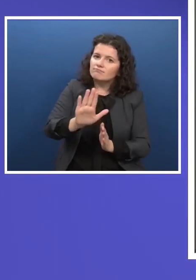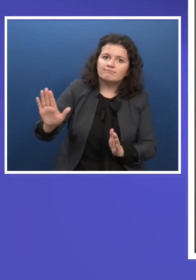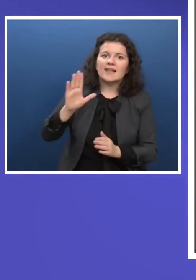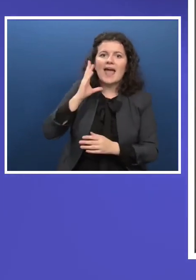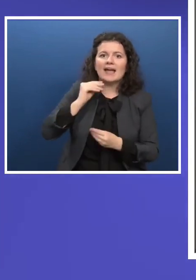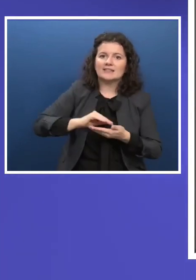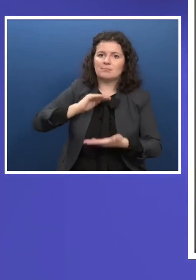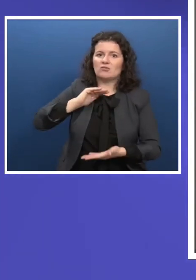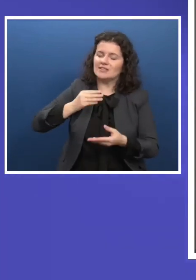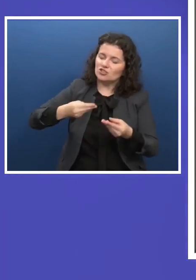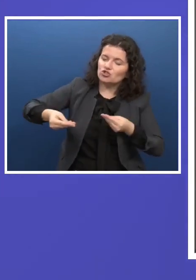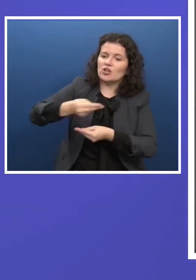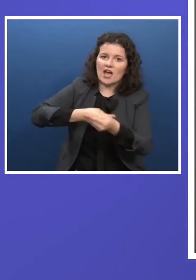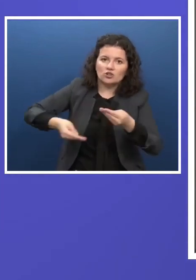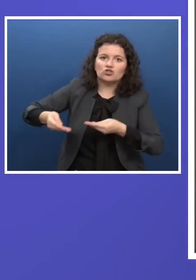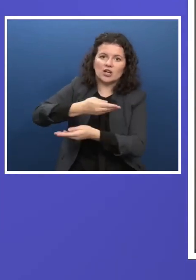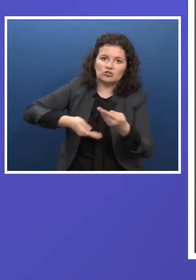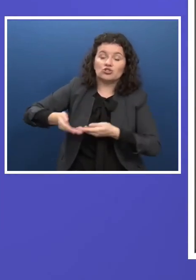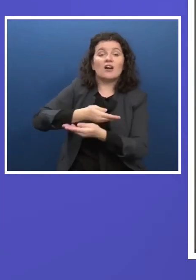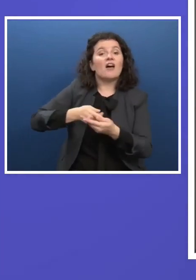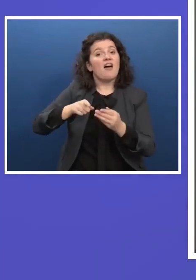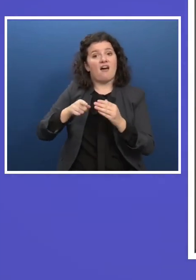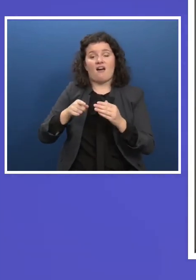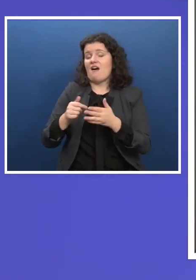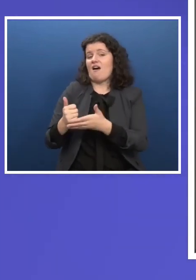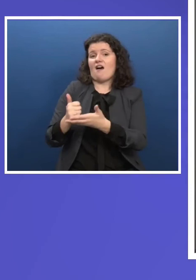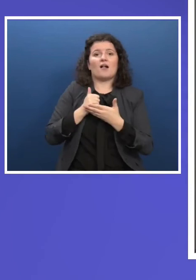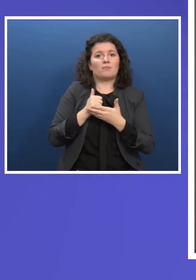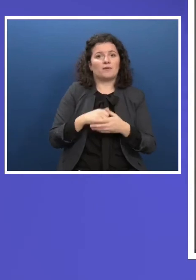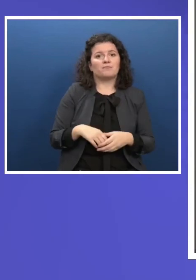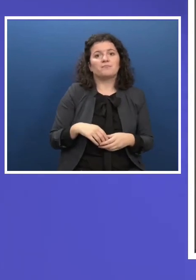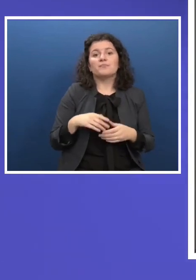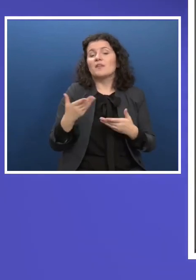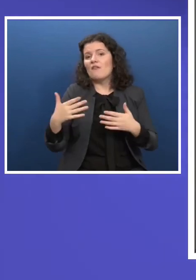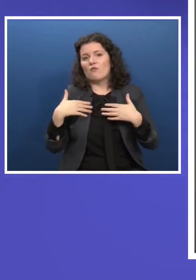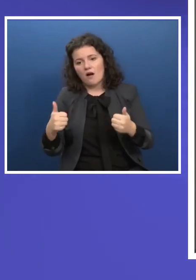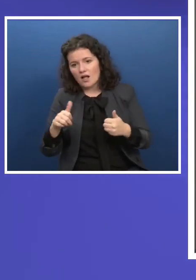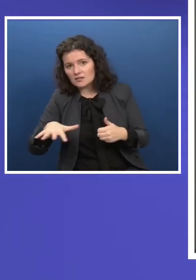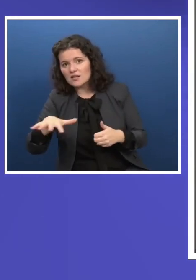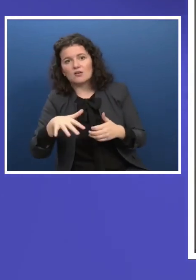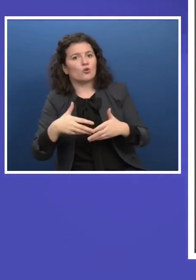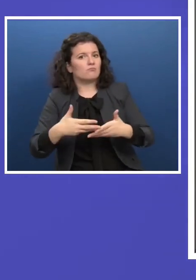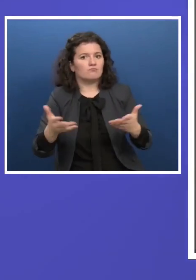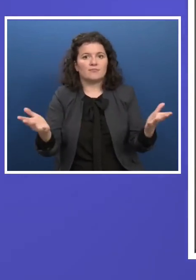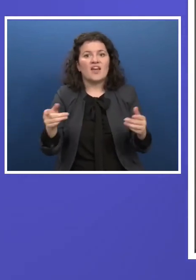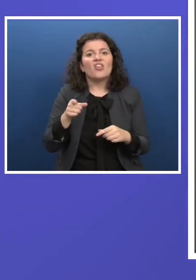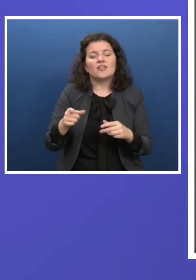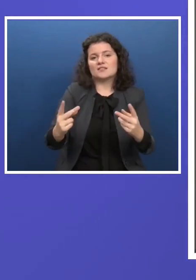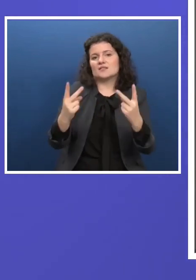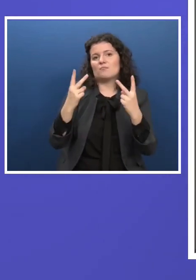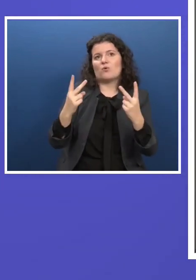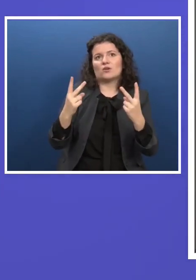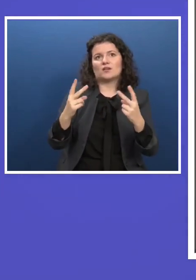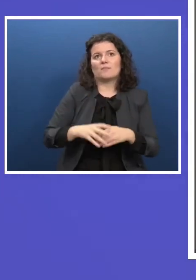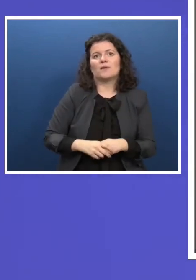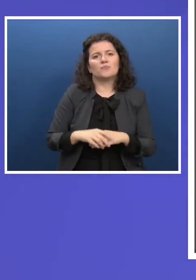on during our health sector capacity building now and during the recovery phase. So Rupa, keep up the